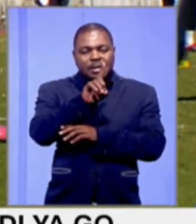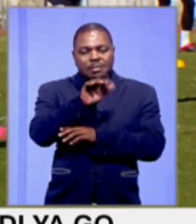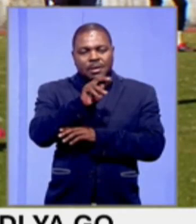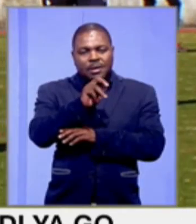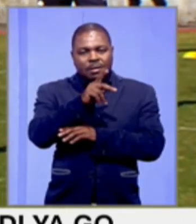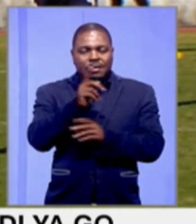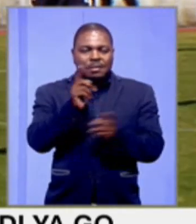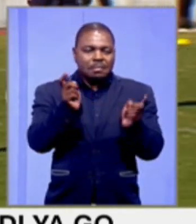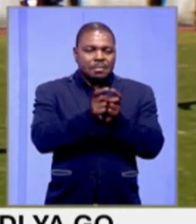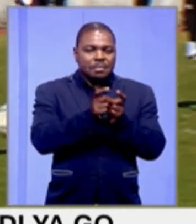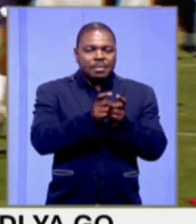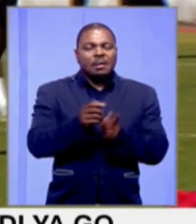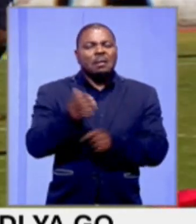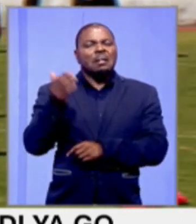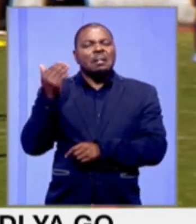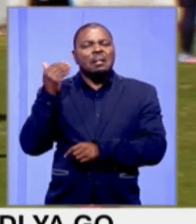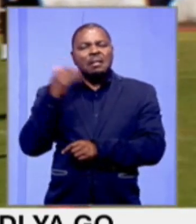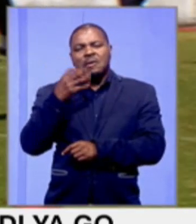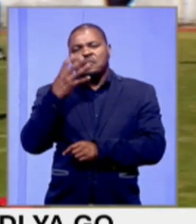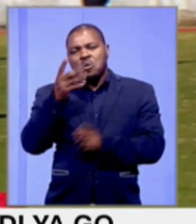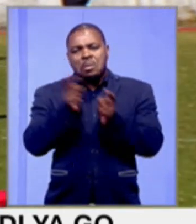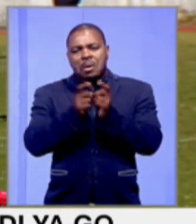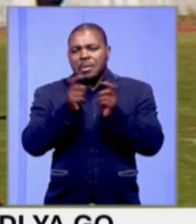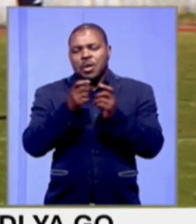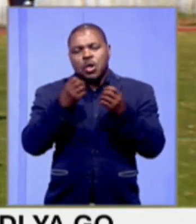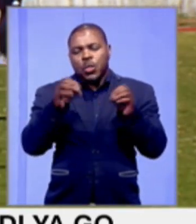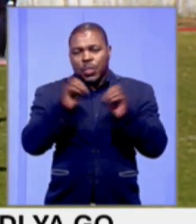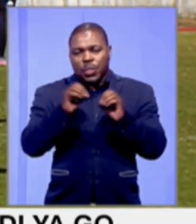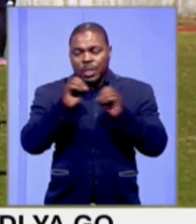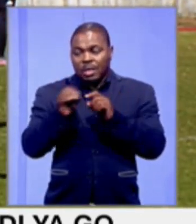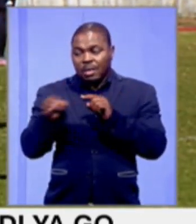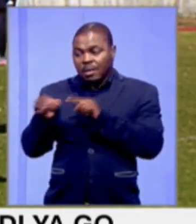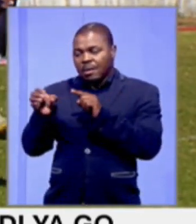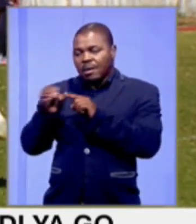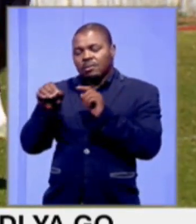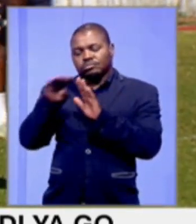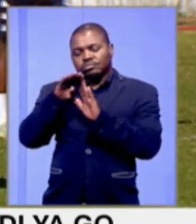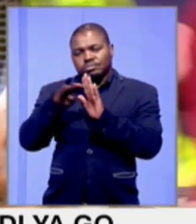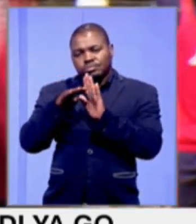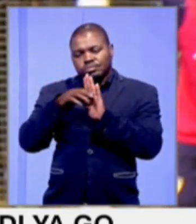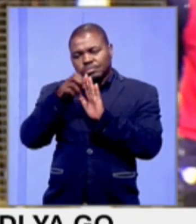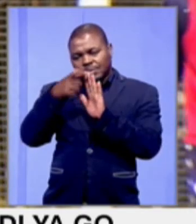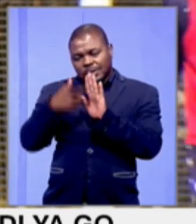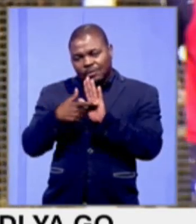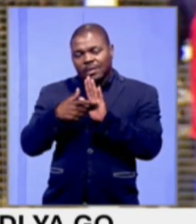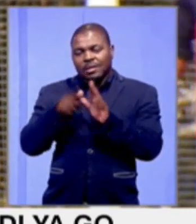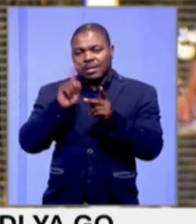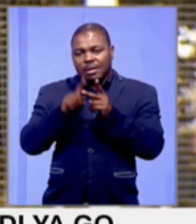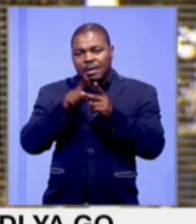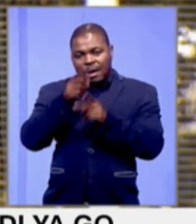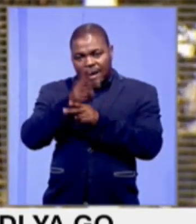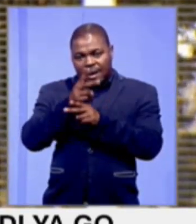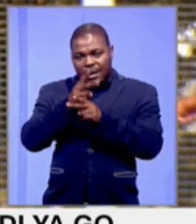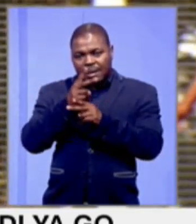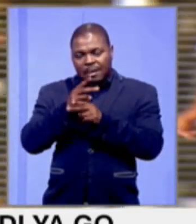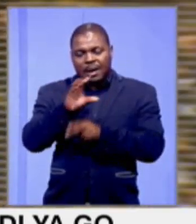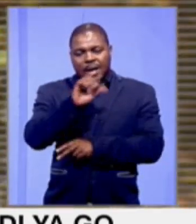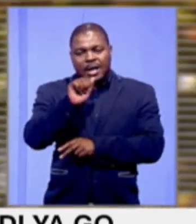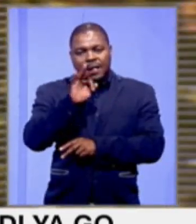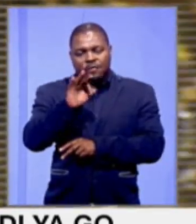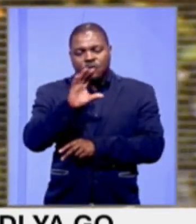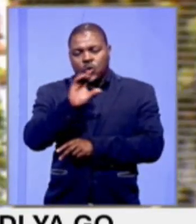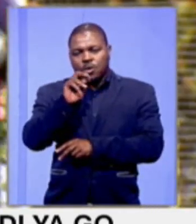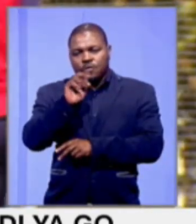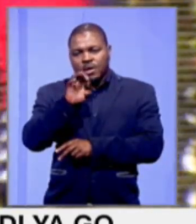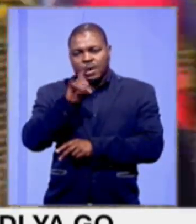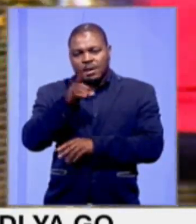latlhegelwa dipapadi ntse nne tsa go feta. Babina noko ba felleditse maemong a bosupa gape ba tla raloka dibapadi tsa CAF Confederation